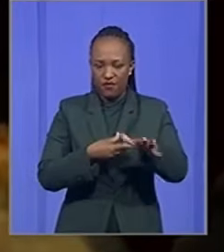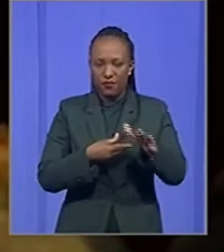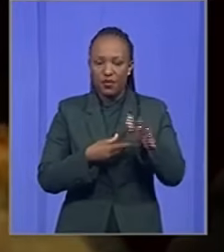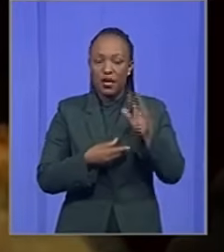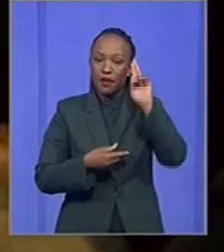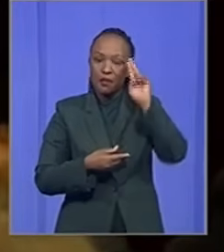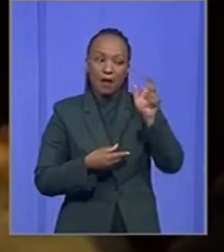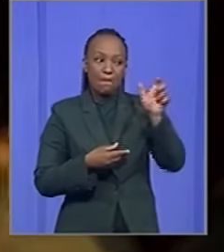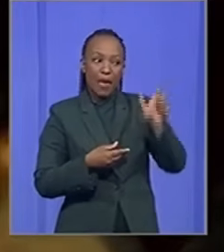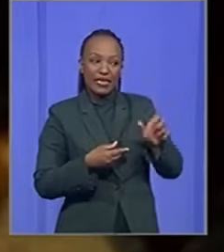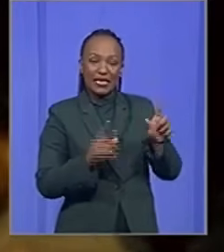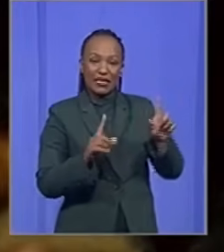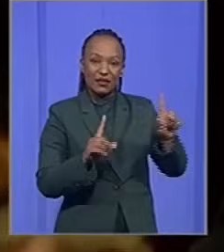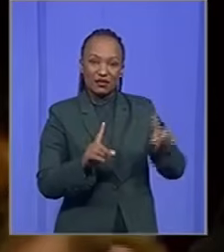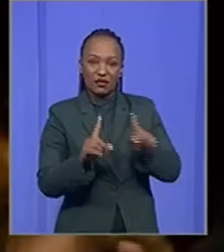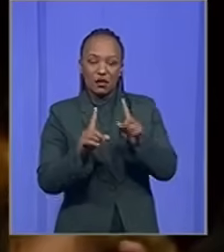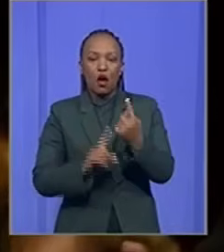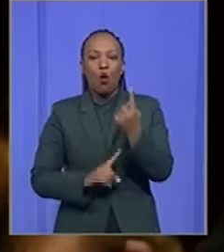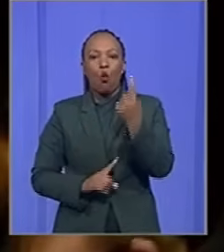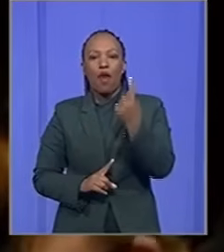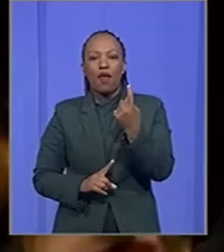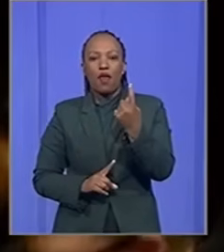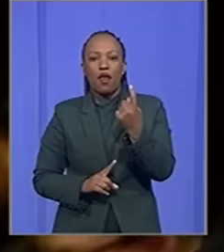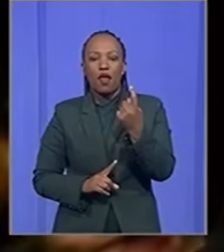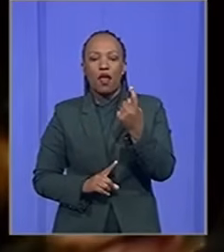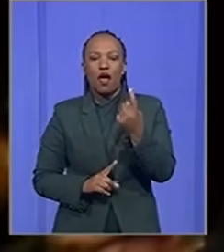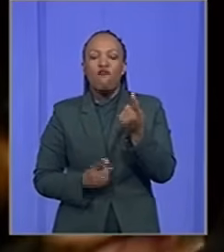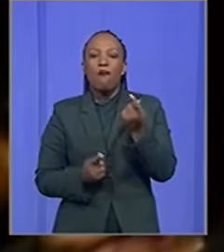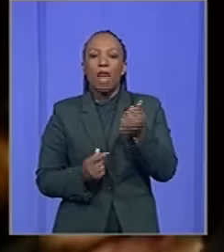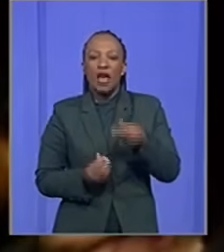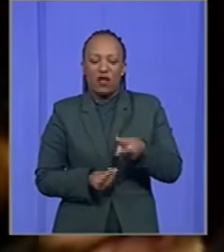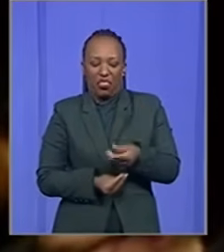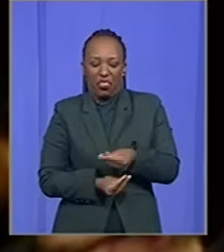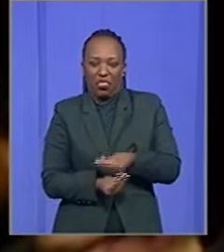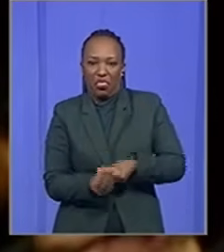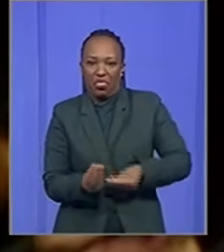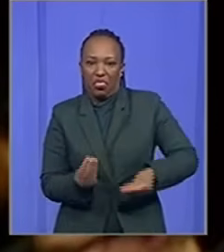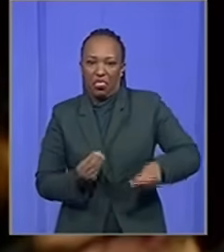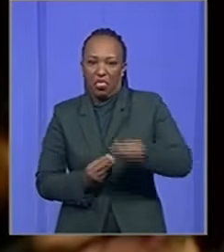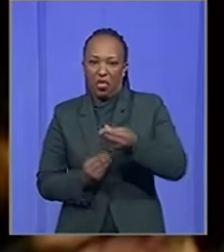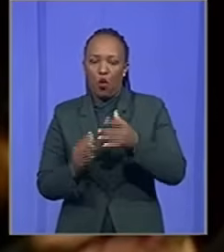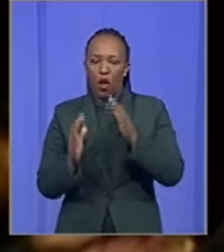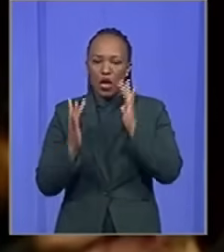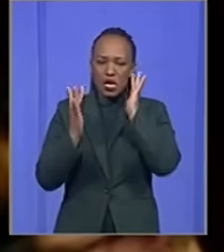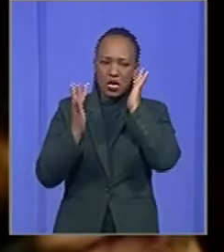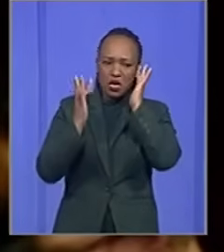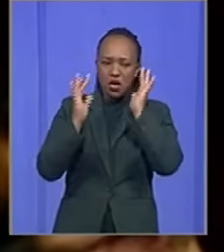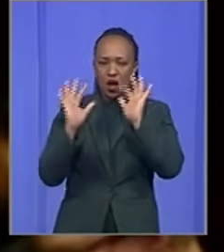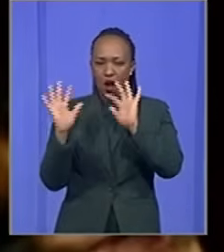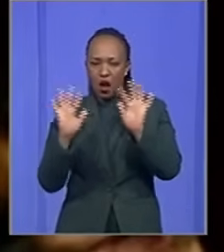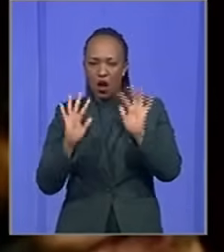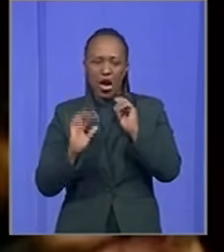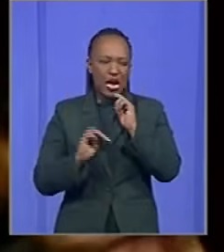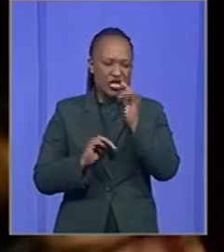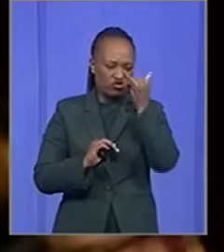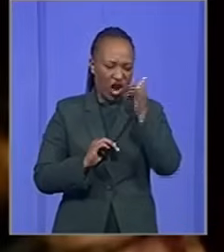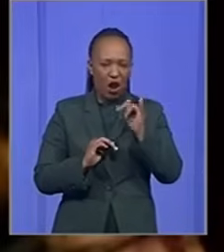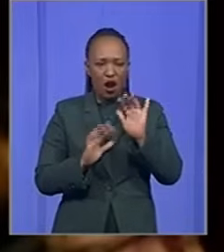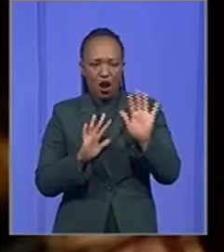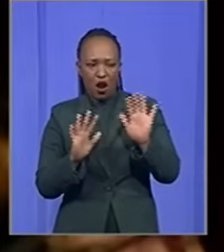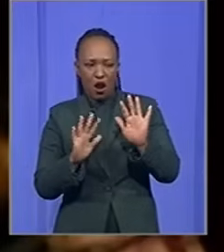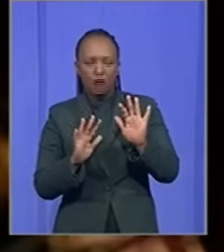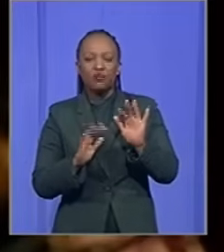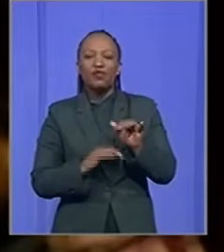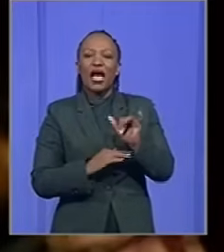going to be charged with one count of money laundering. So after careful consideration, the investigating